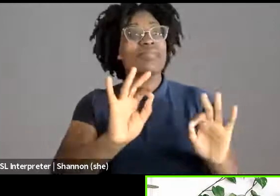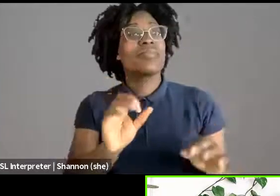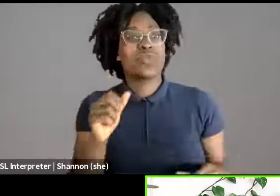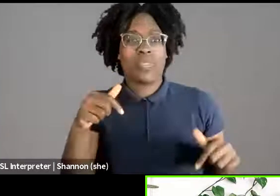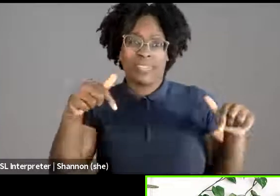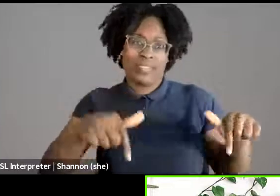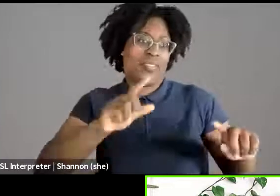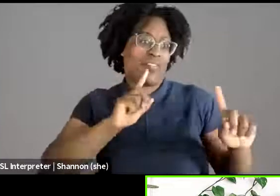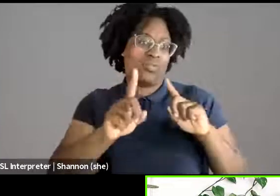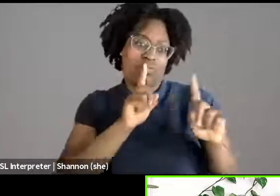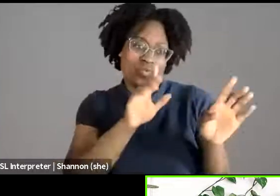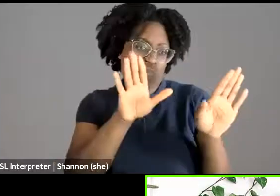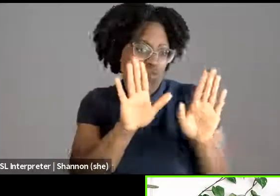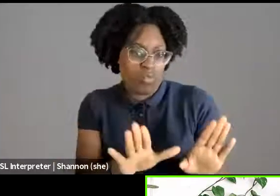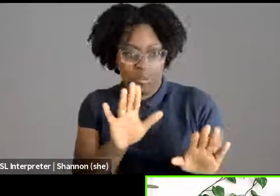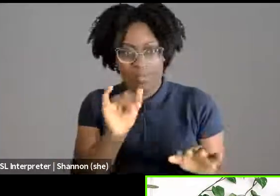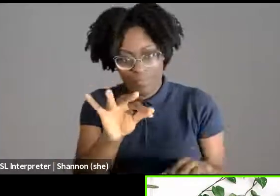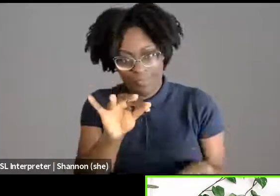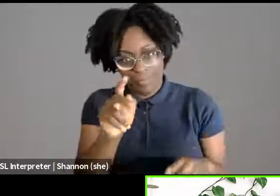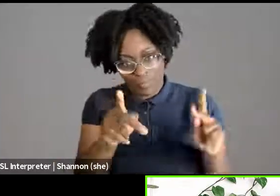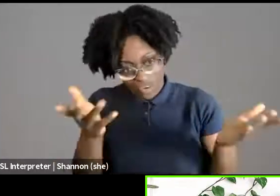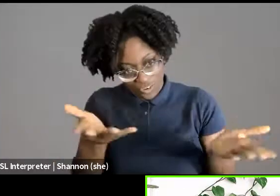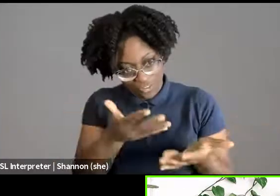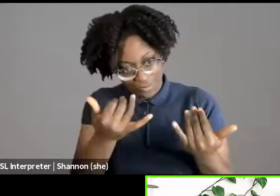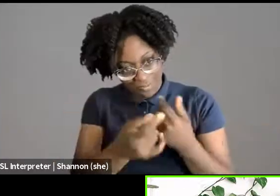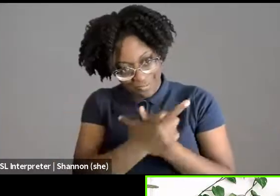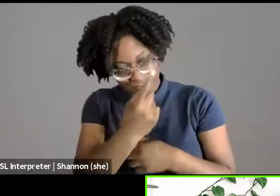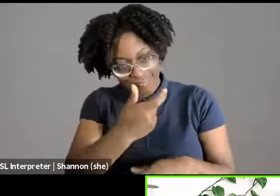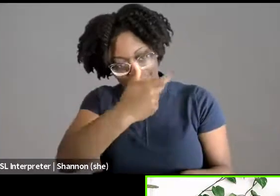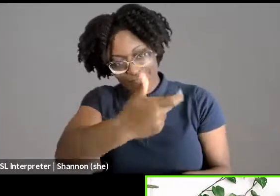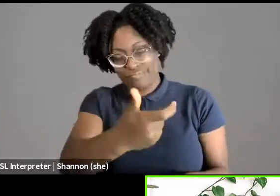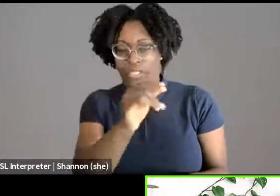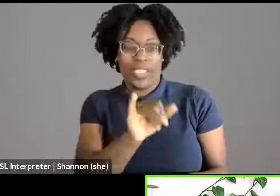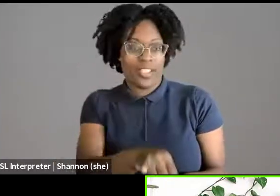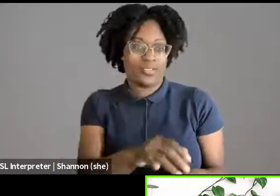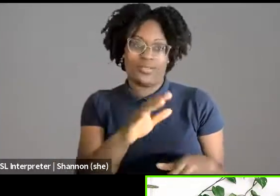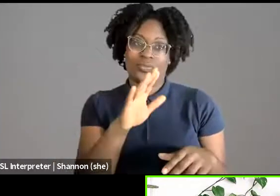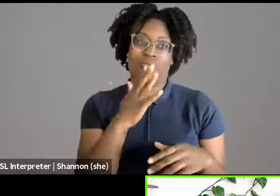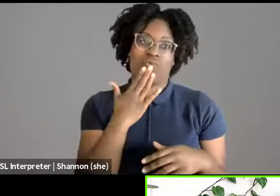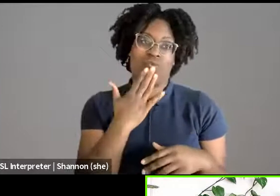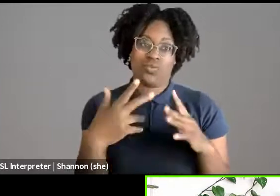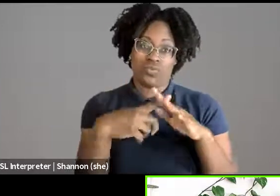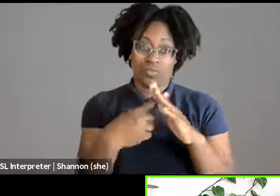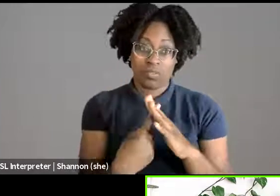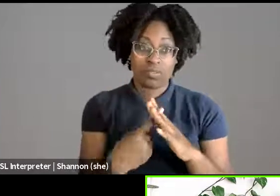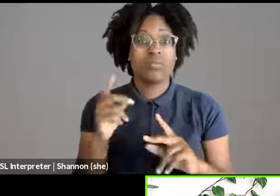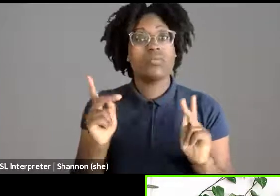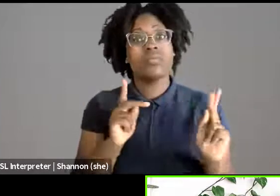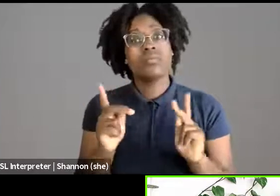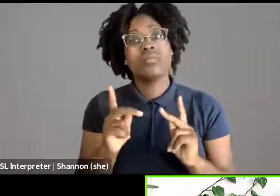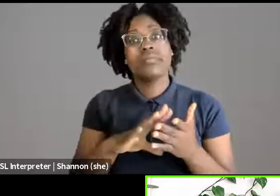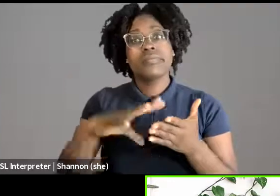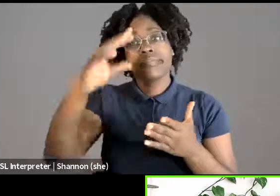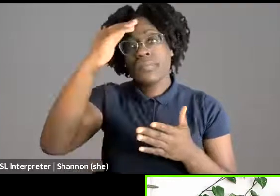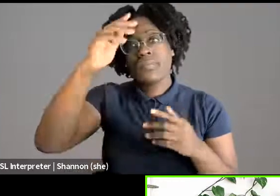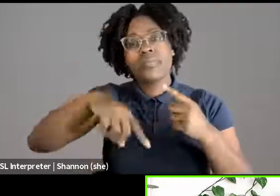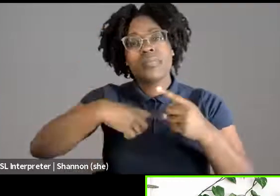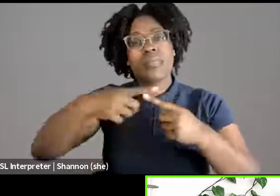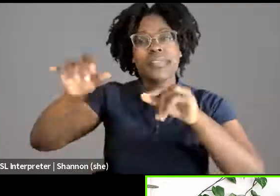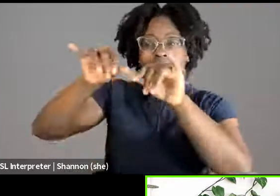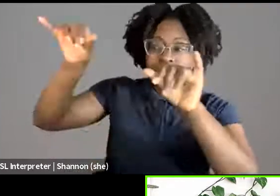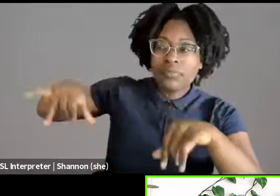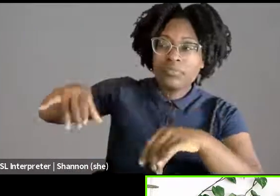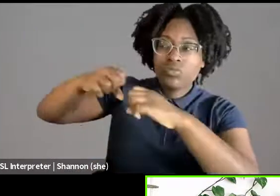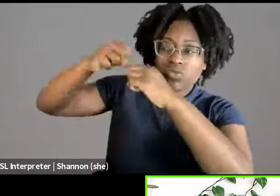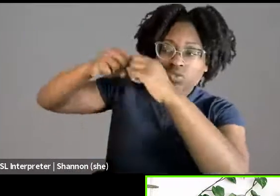Folks beginning to learn about the systems and structures and how they impact Native people in tech and CS is